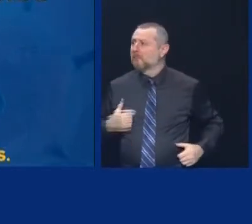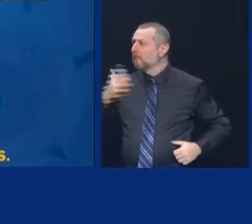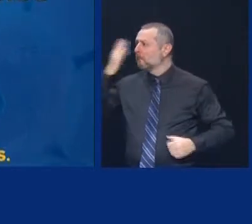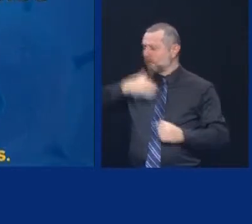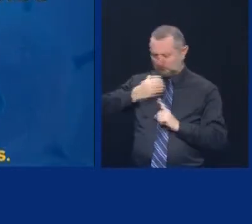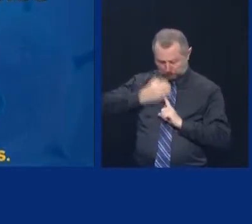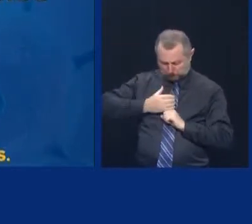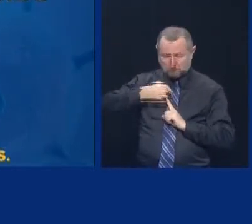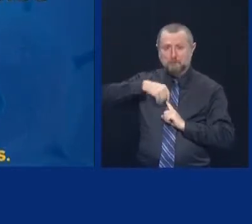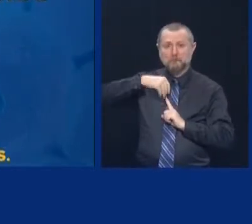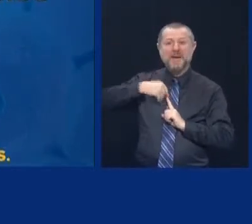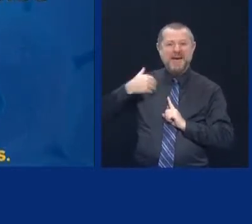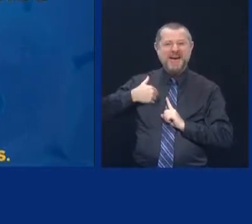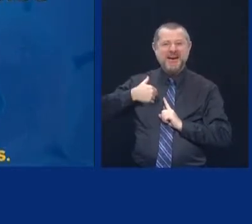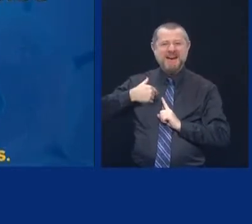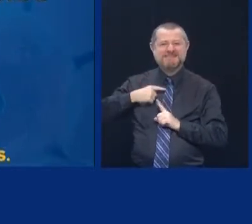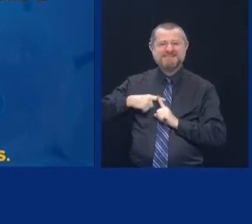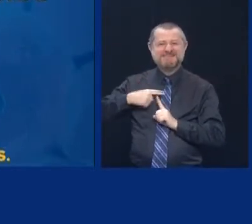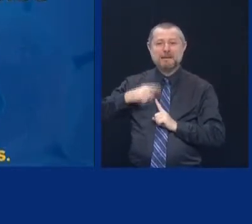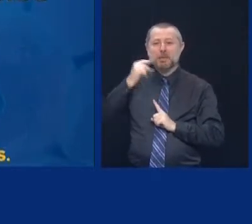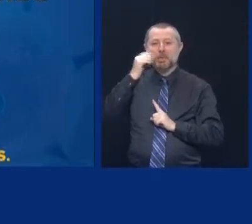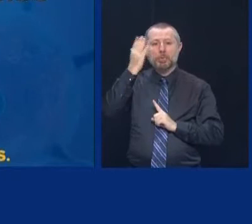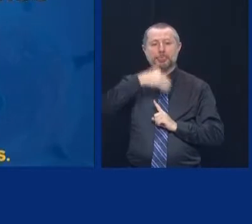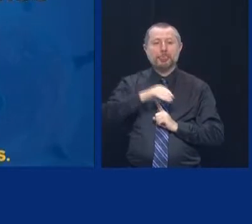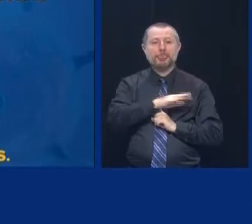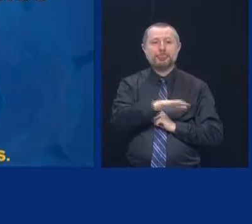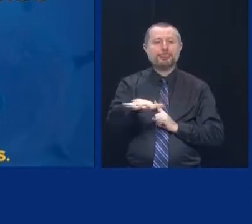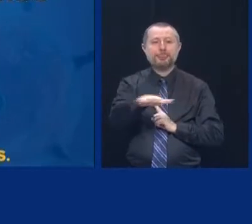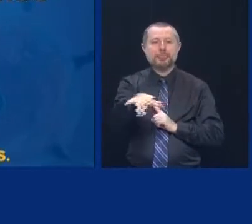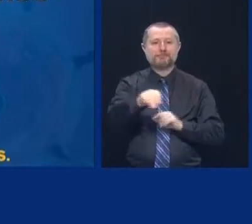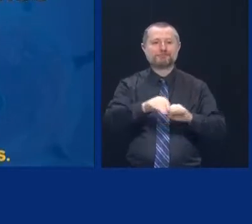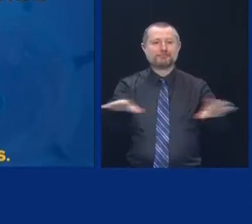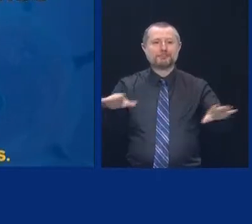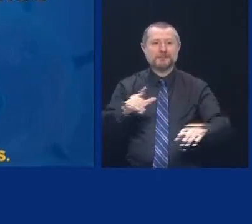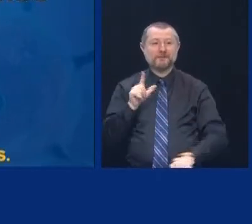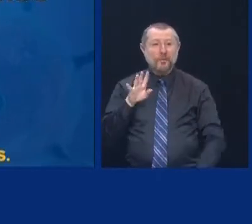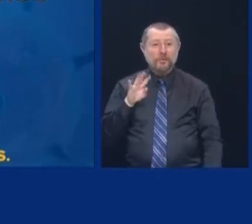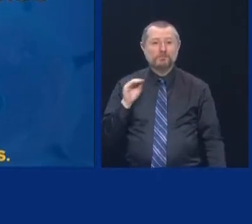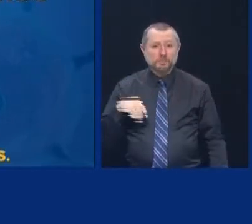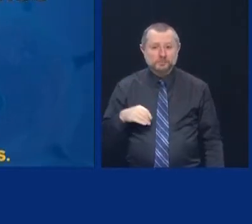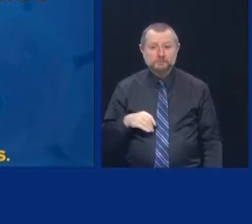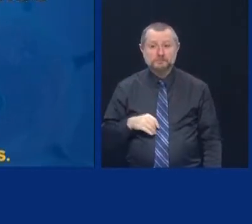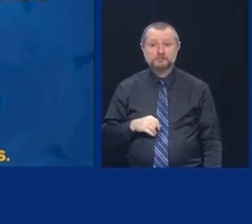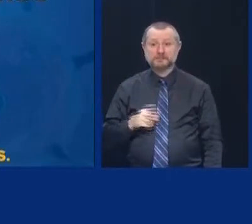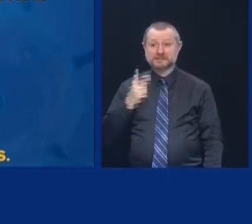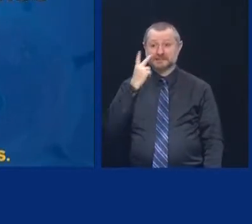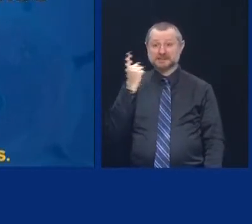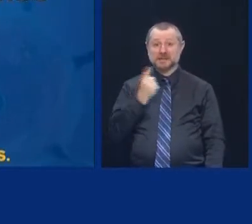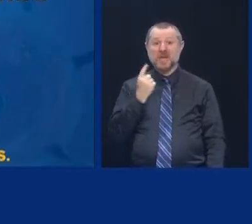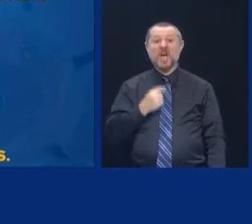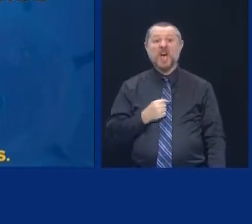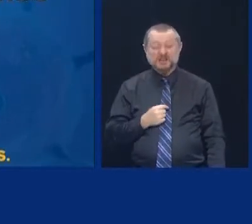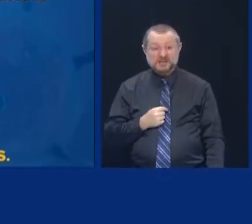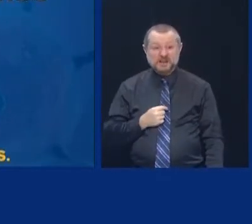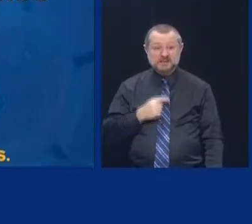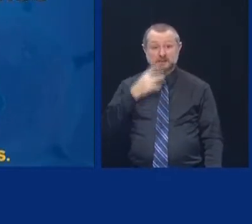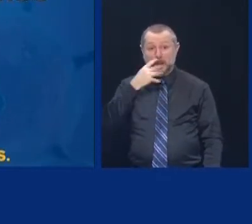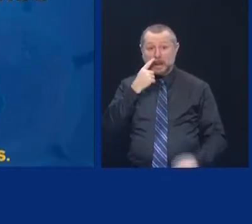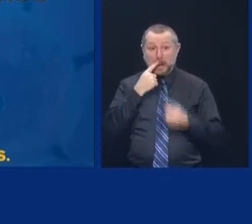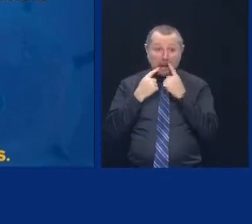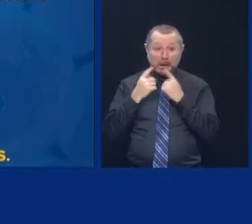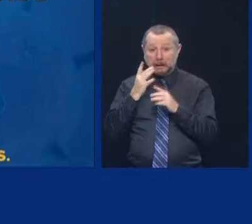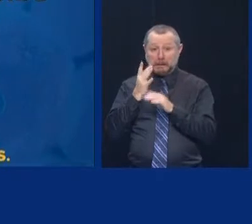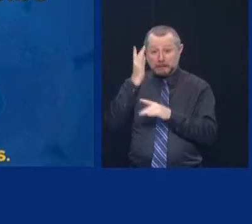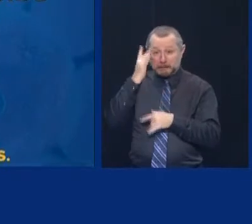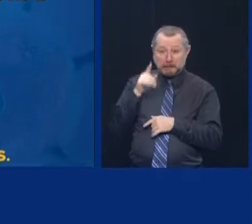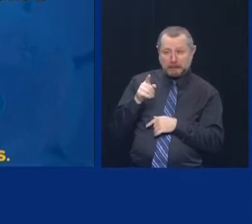have symptoms. It's not like you're going to walk into a person who's sneezing and coughing and is obviously sick. 24%